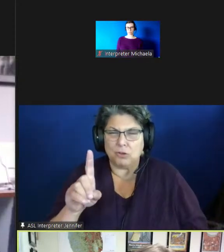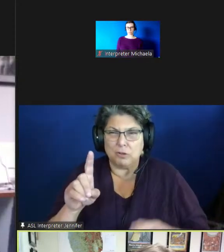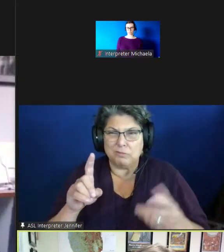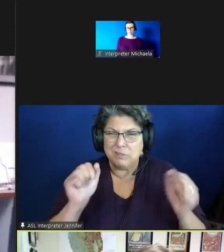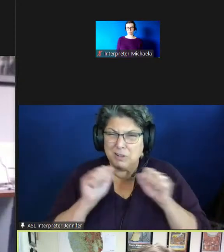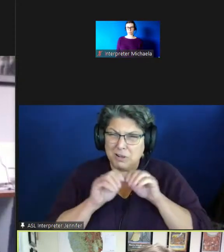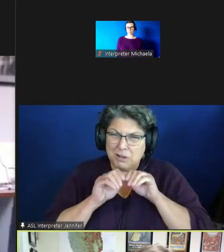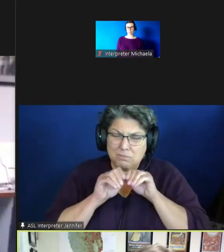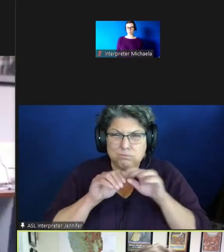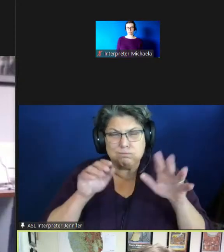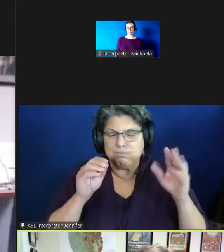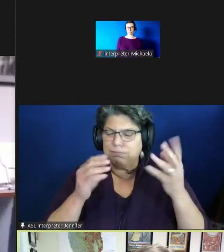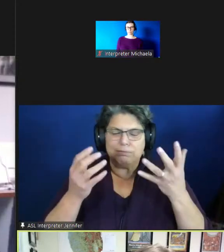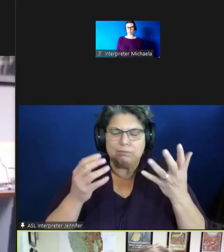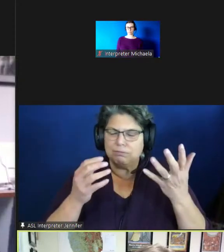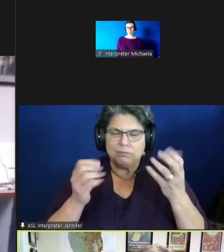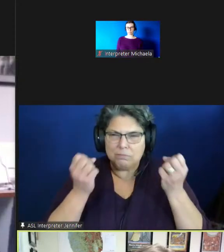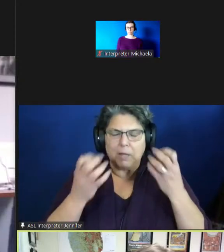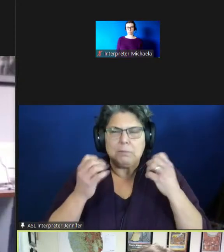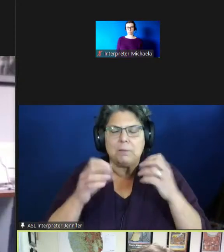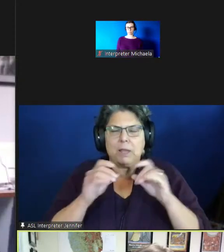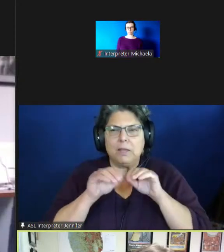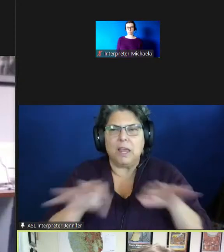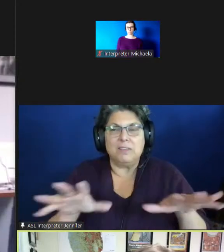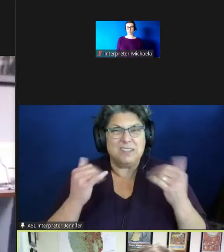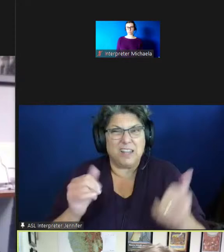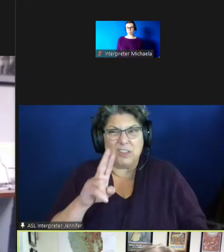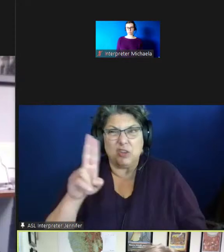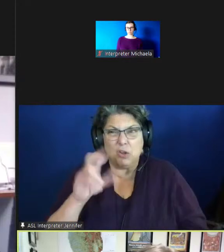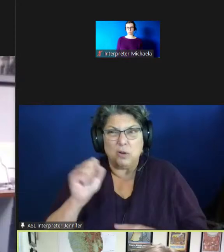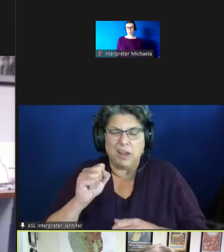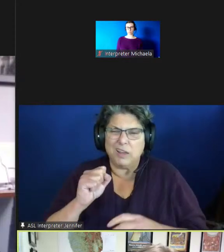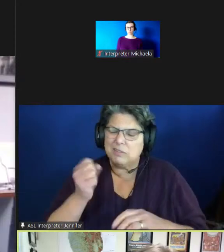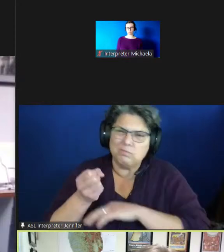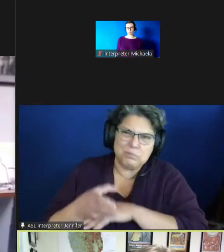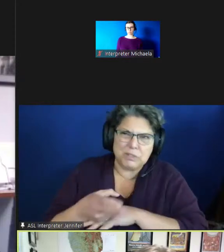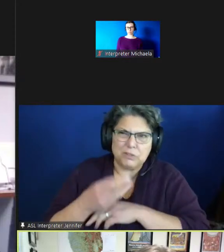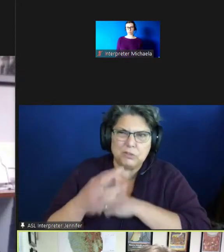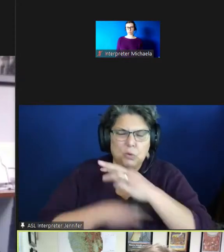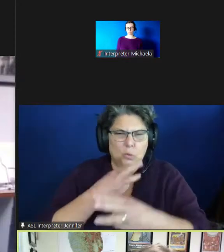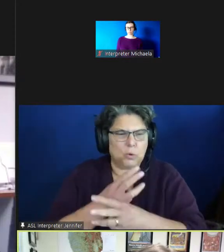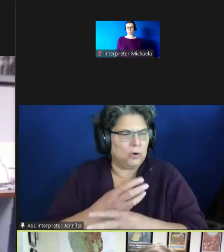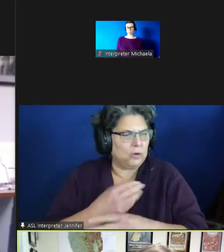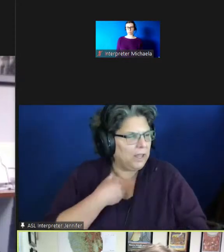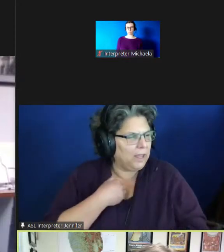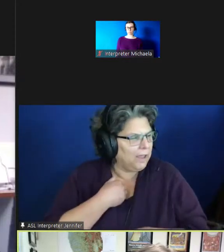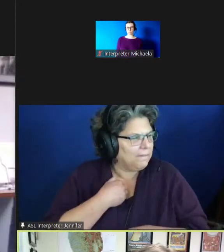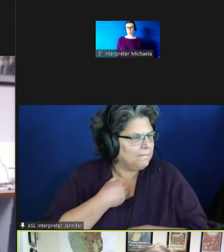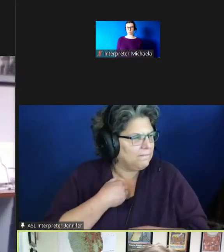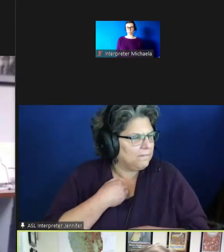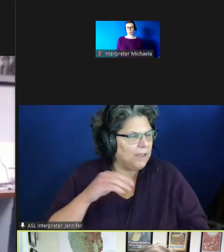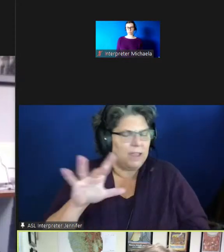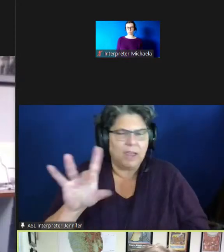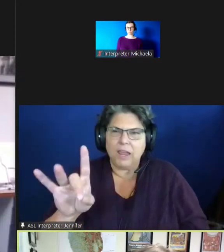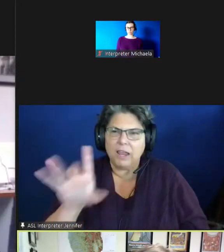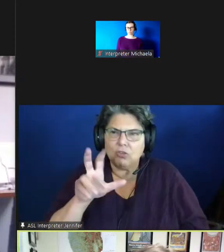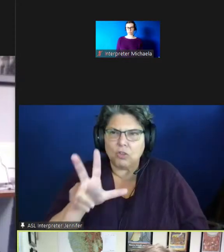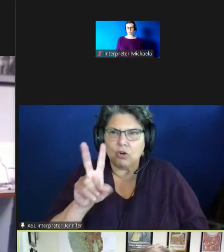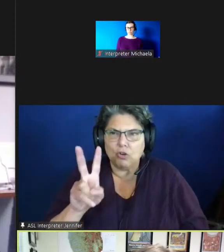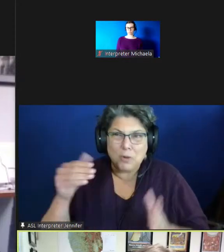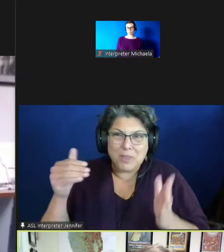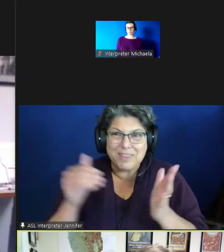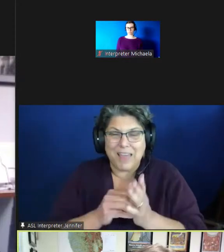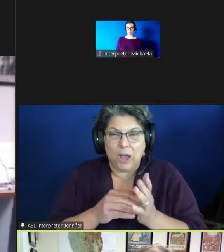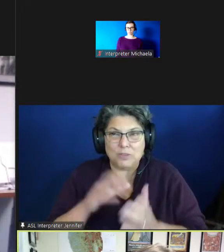the world with almost 58 million cases and 382,000 deaths. We are exceeding all the records of